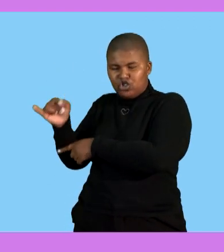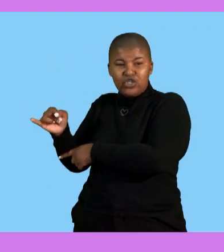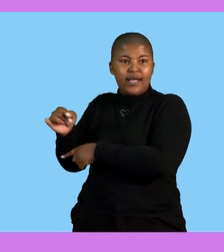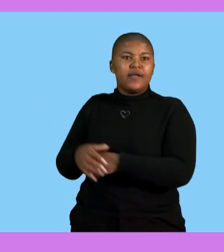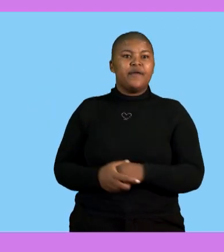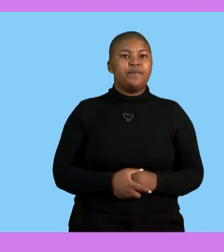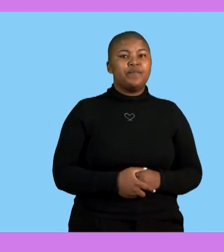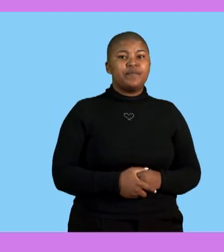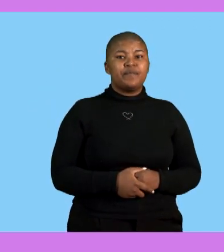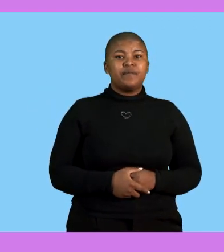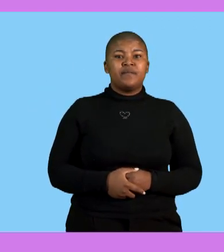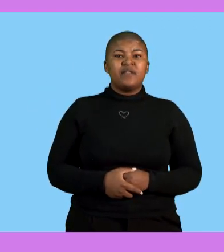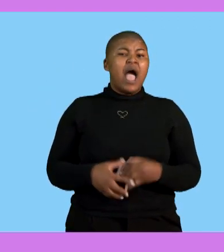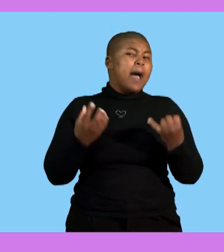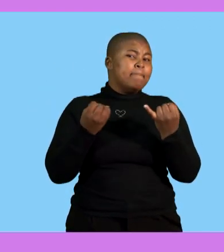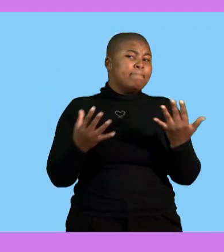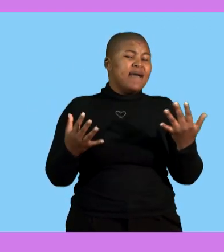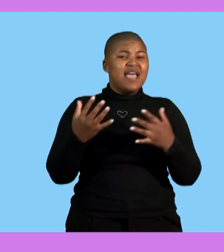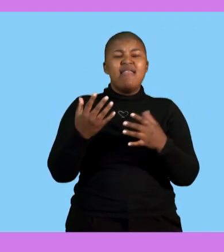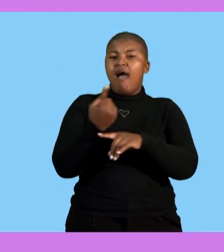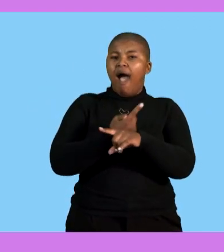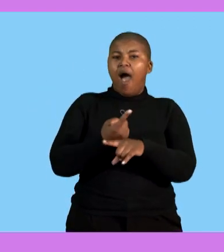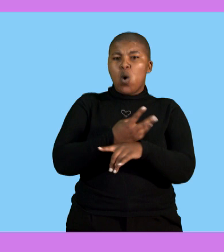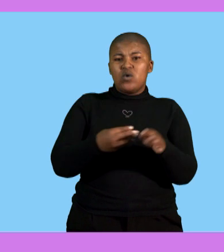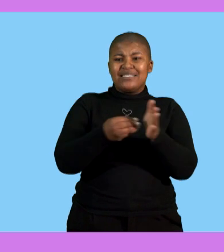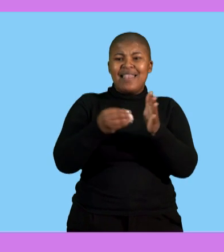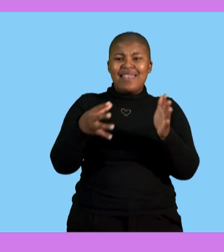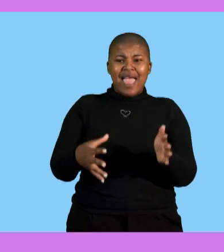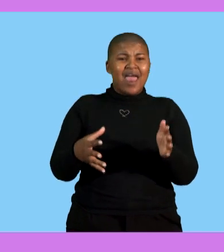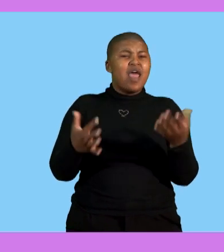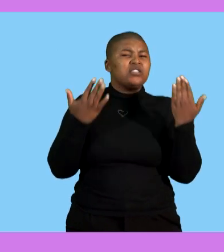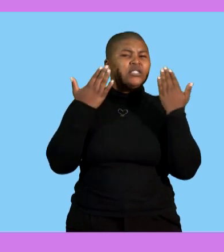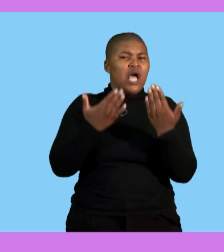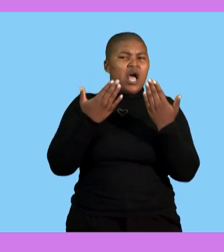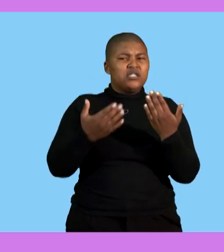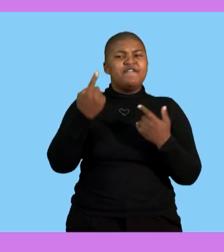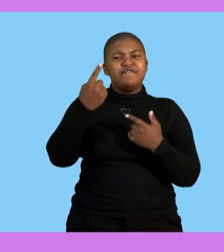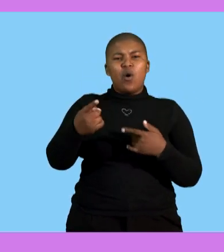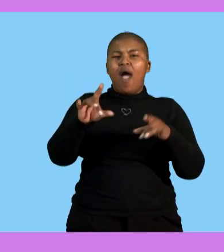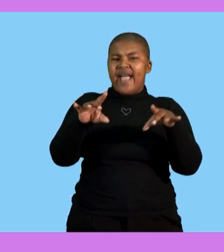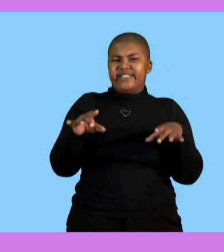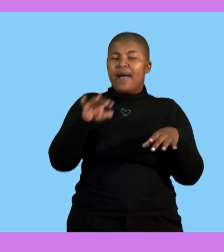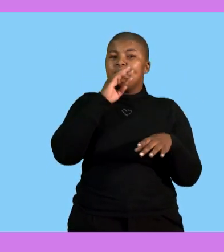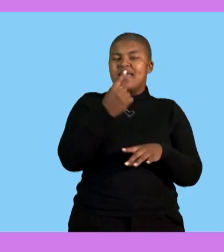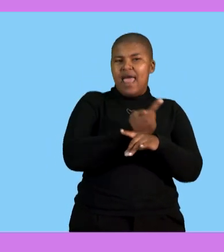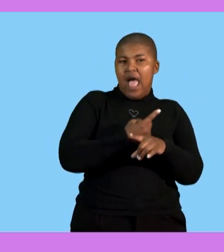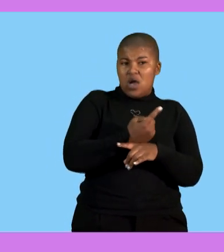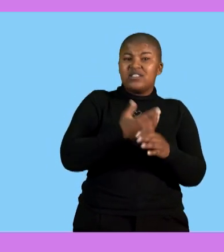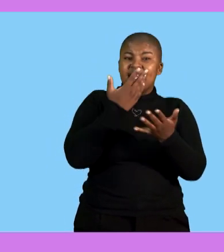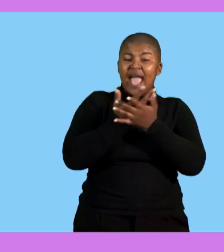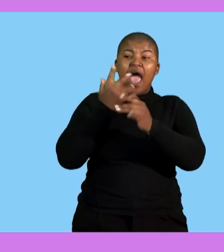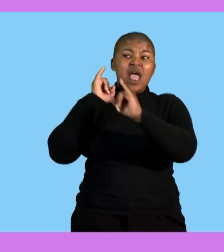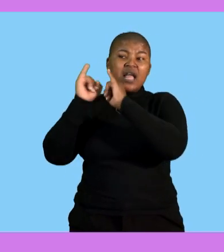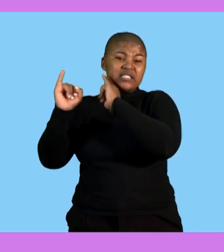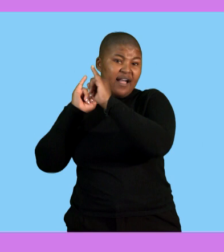hours spent by learners studying for their exam. So we're looking at the number of hours. It can be an interview. We